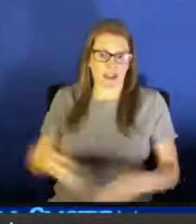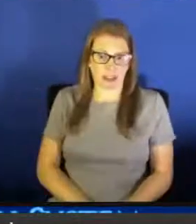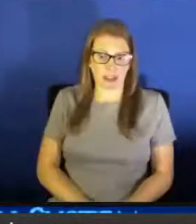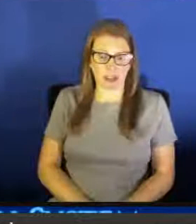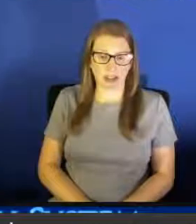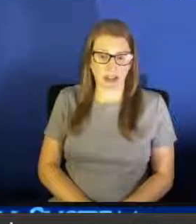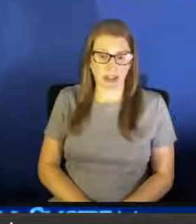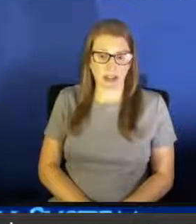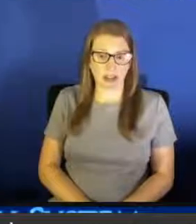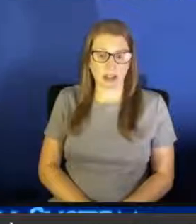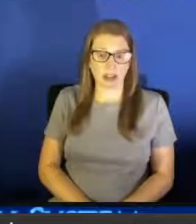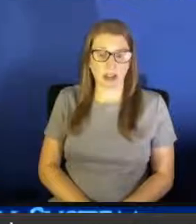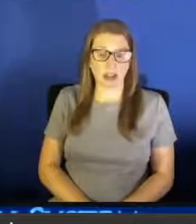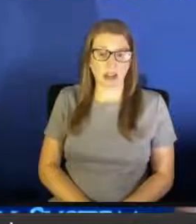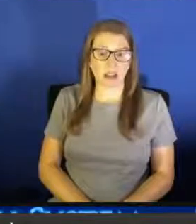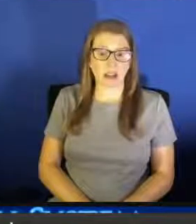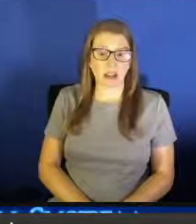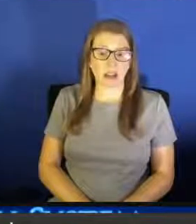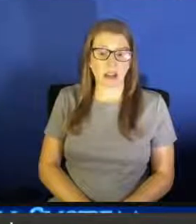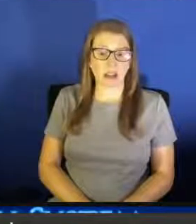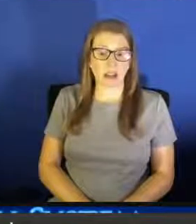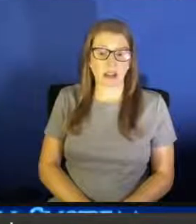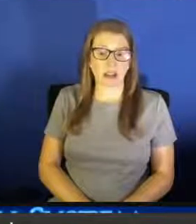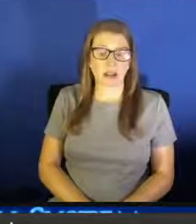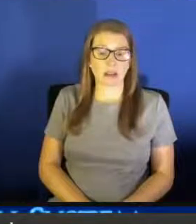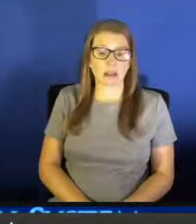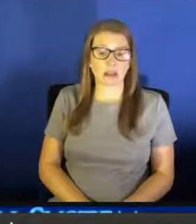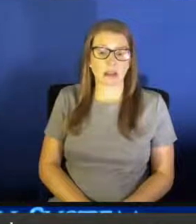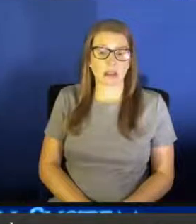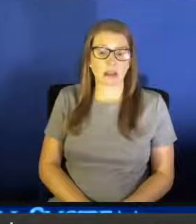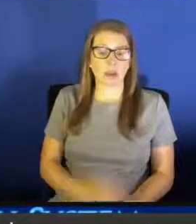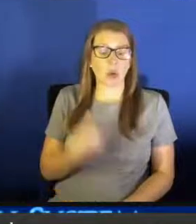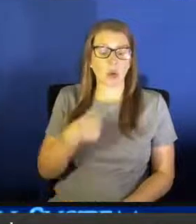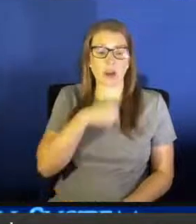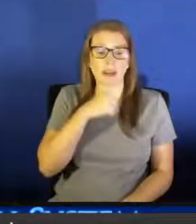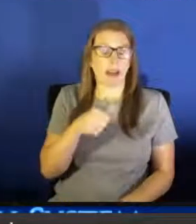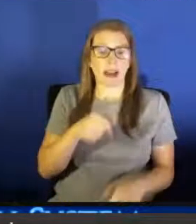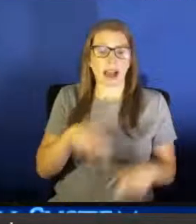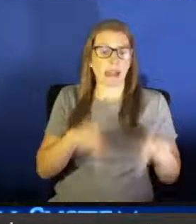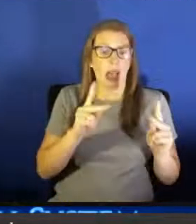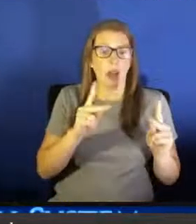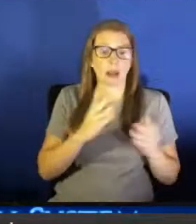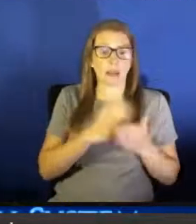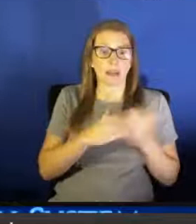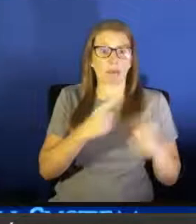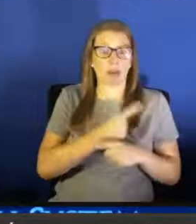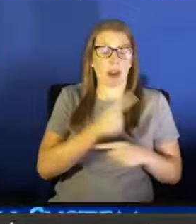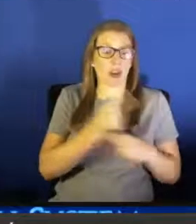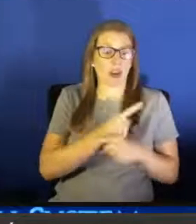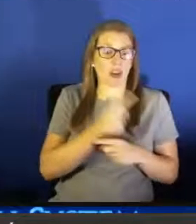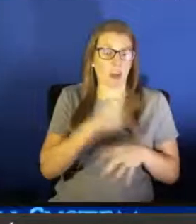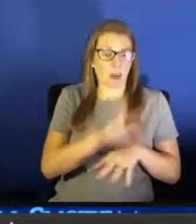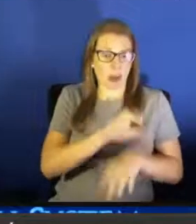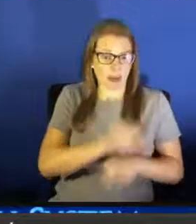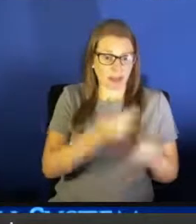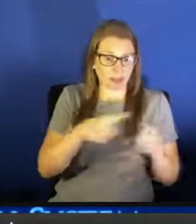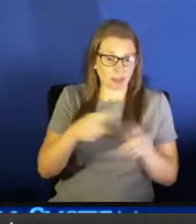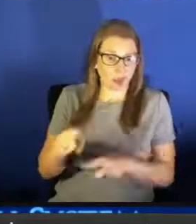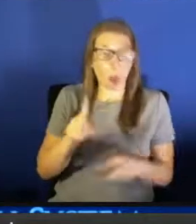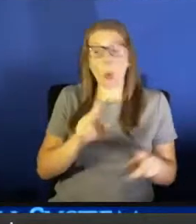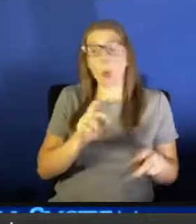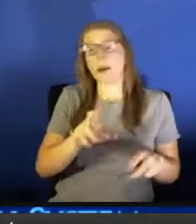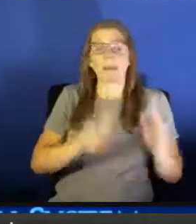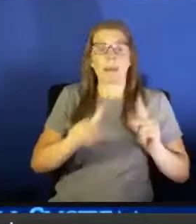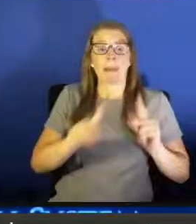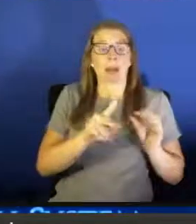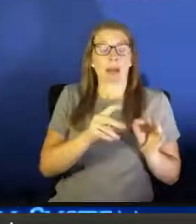avoid hospitals. Or we weren't allowing some regular visits to go on, just the challenges that we had in our own medical systems. So